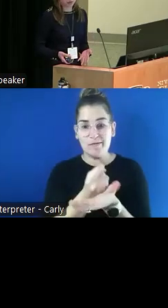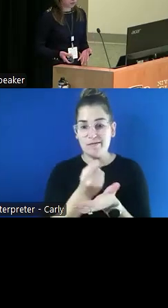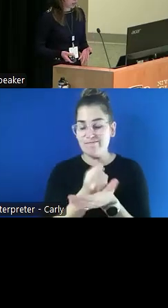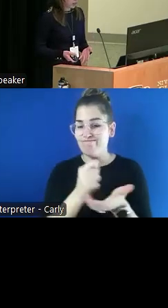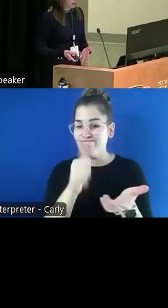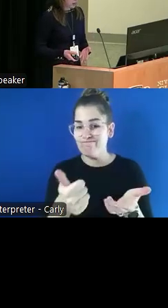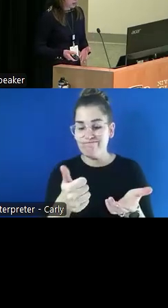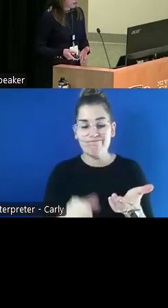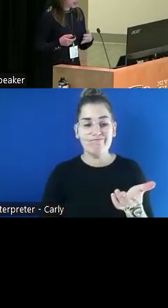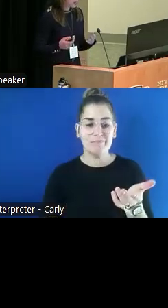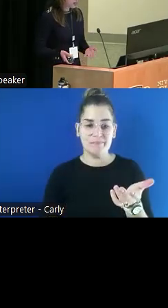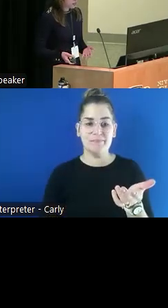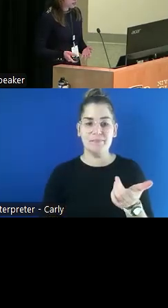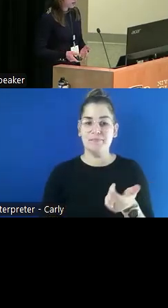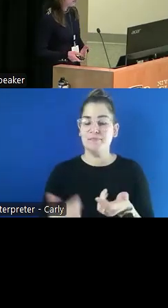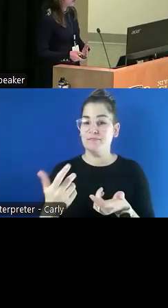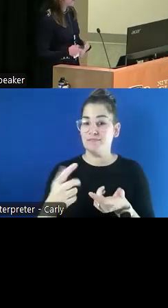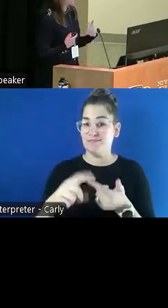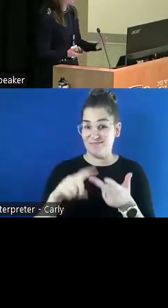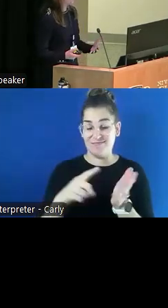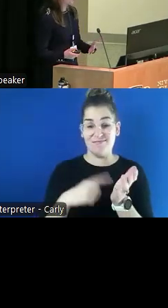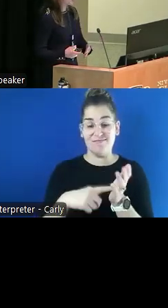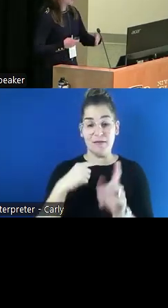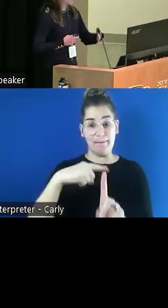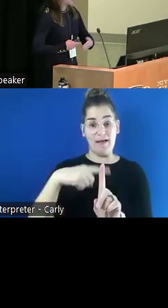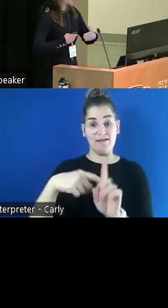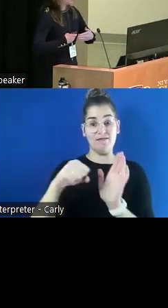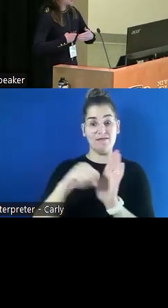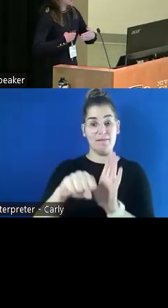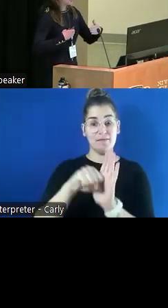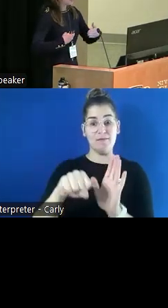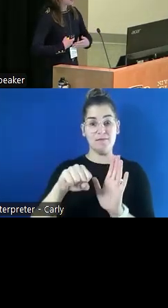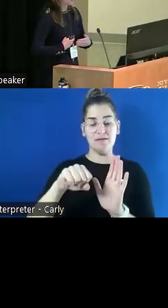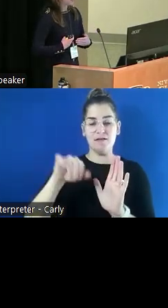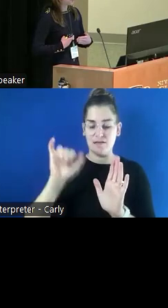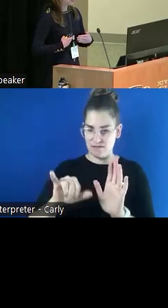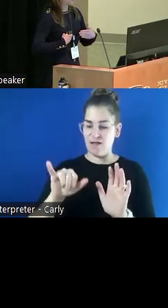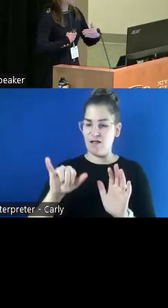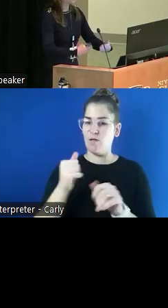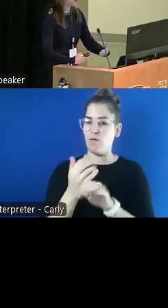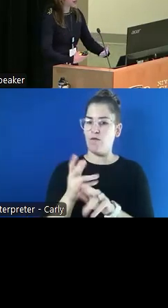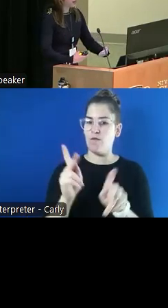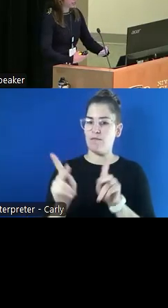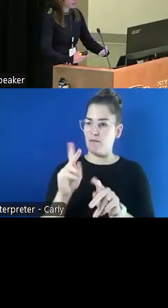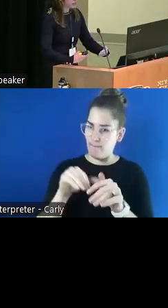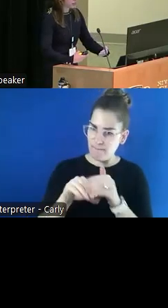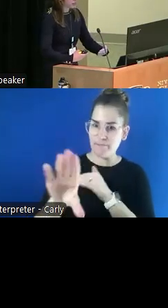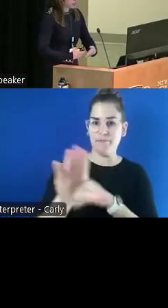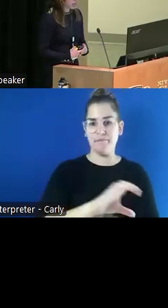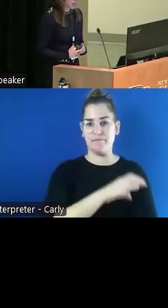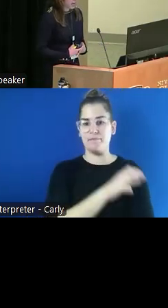symptoms. Positive symptoms are often the first reason that get these individuals through the door of